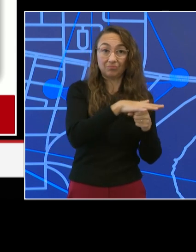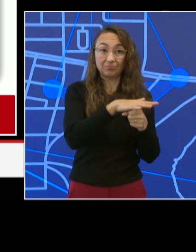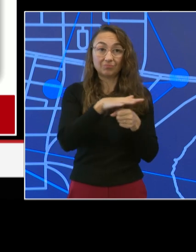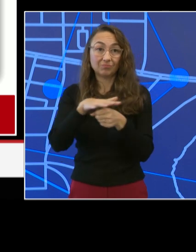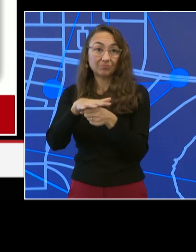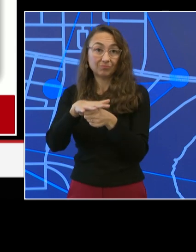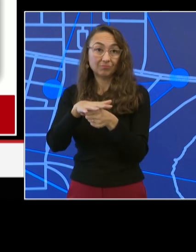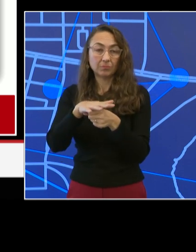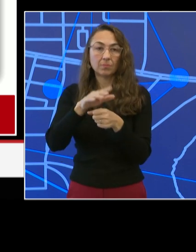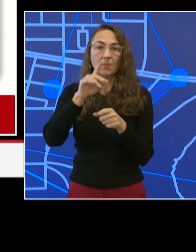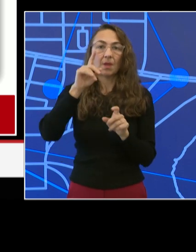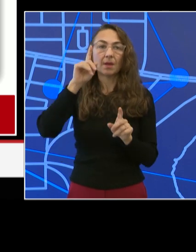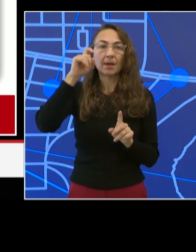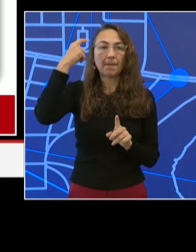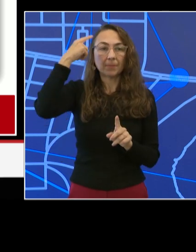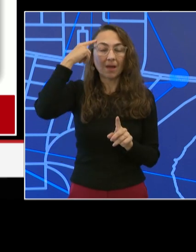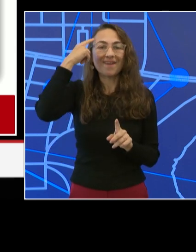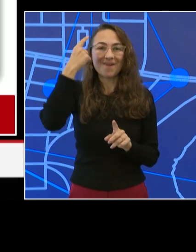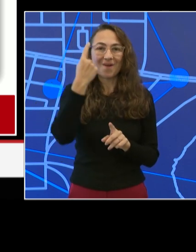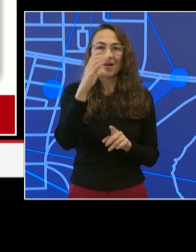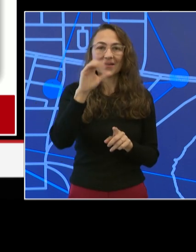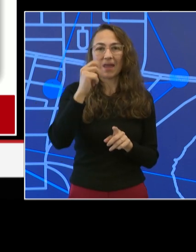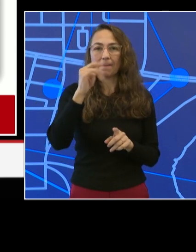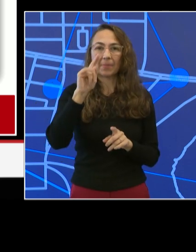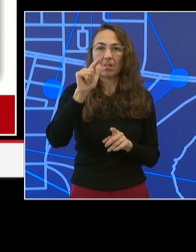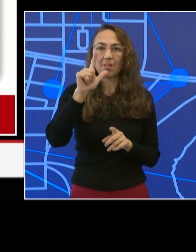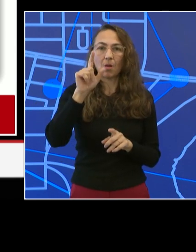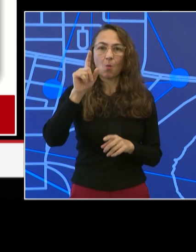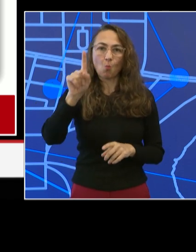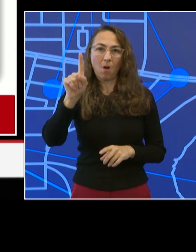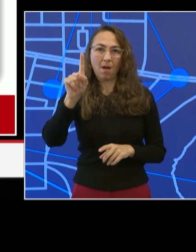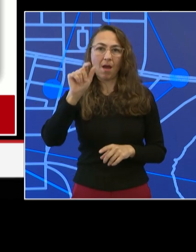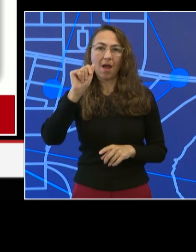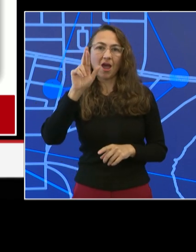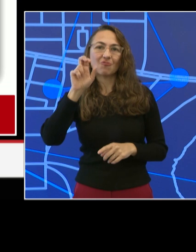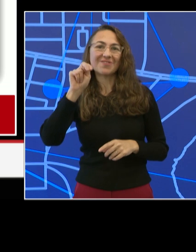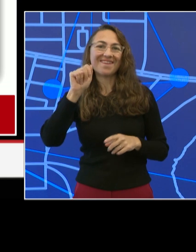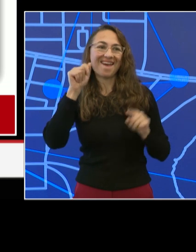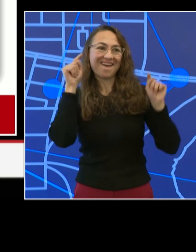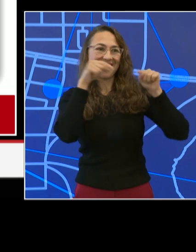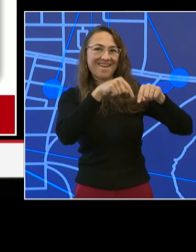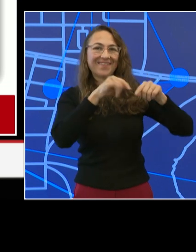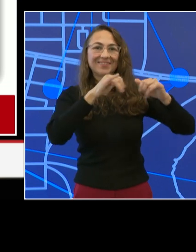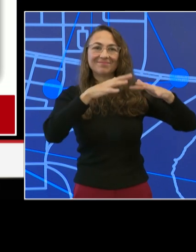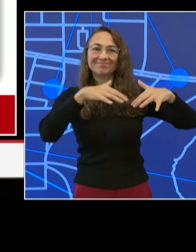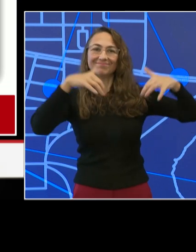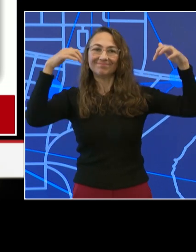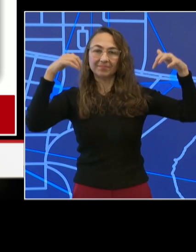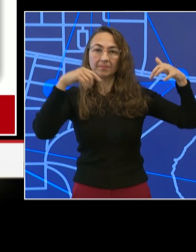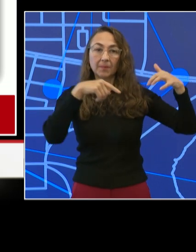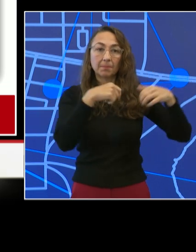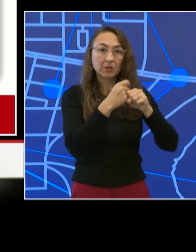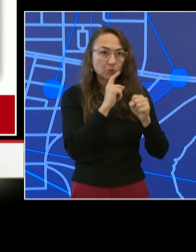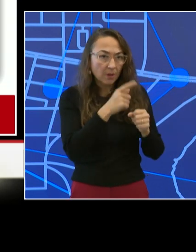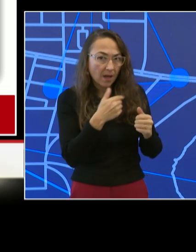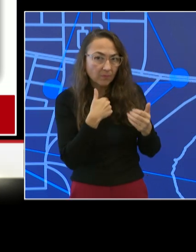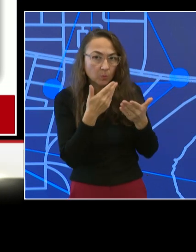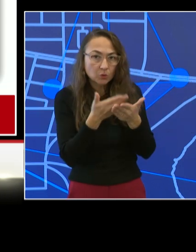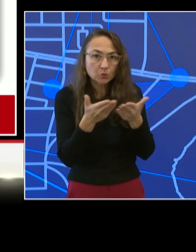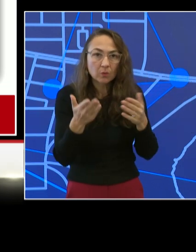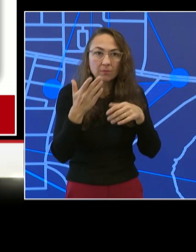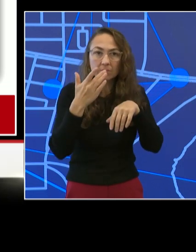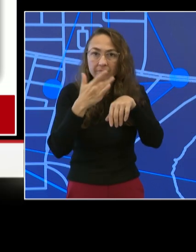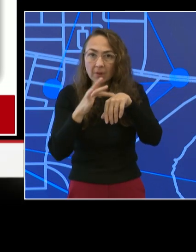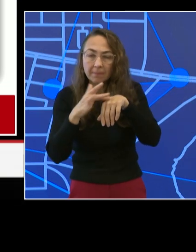Division have worked closely with Monumental Sports and Entertainment to ensure we are positioning resources effectively and making the area safe for